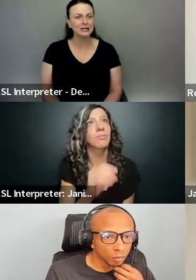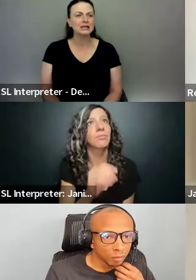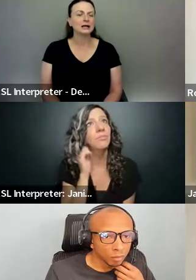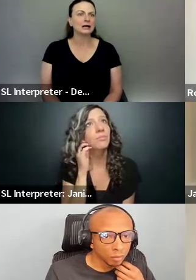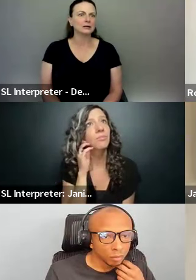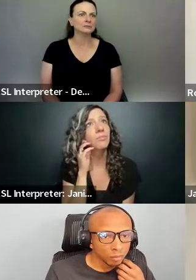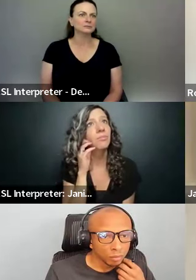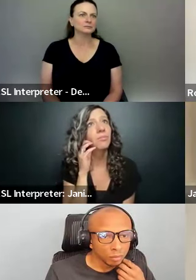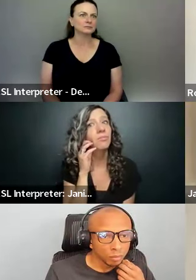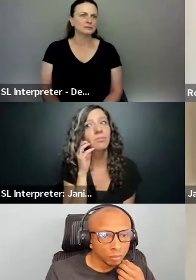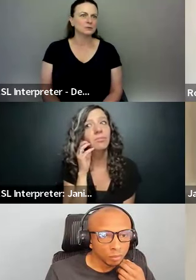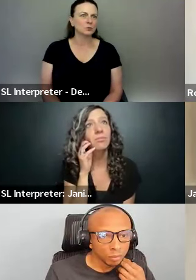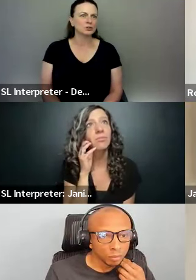well.